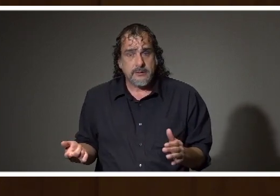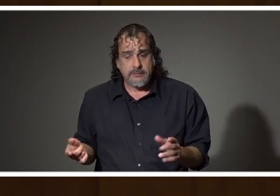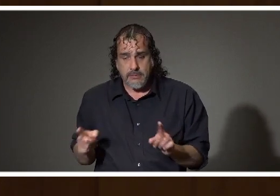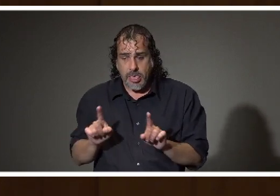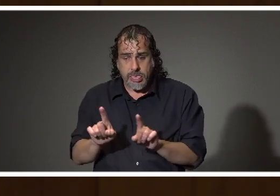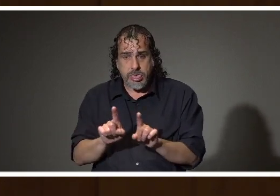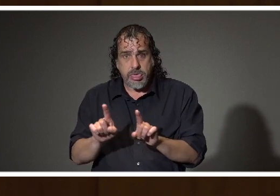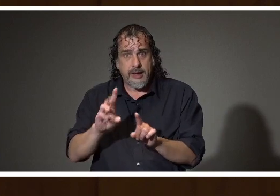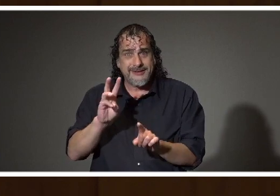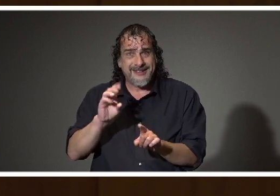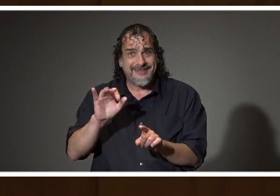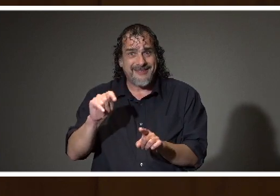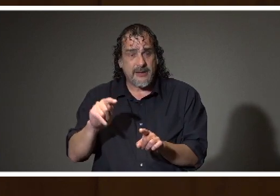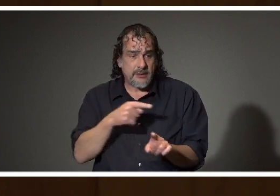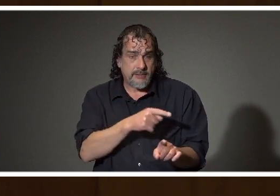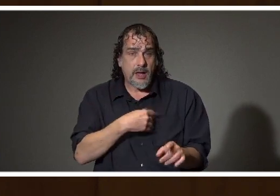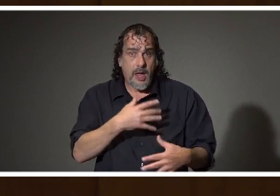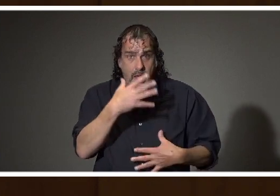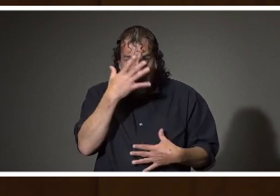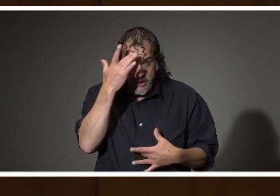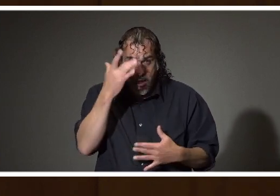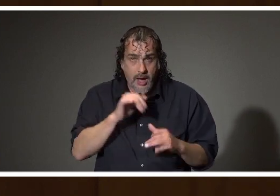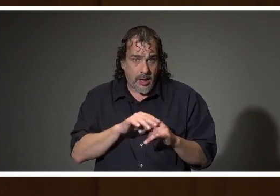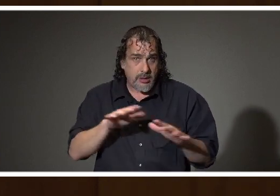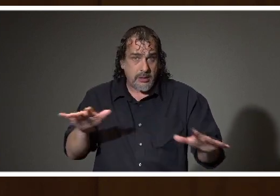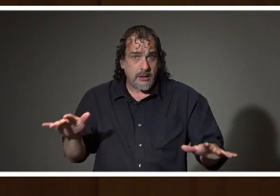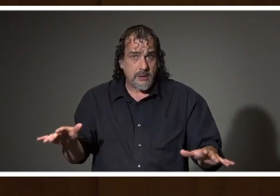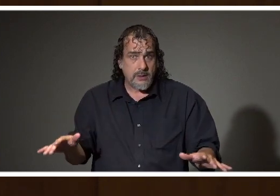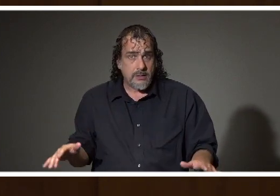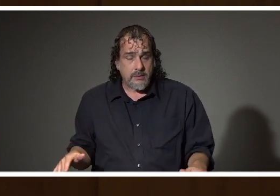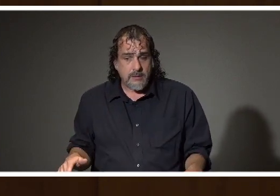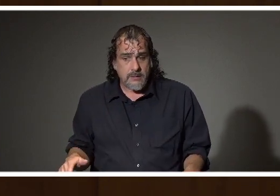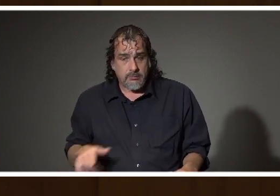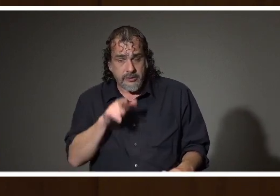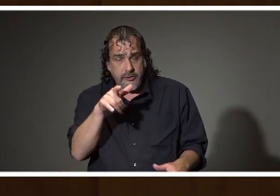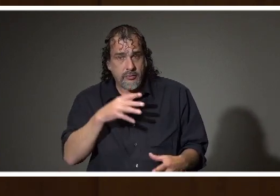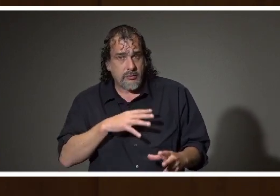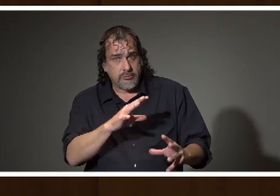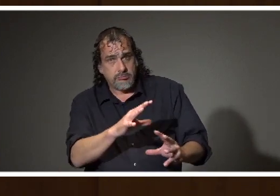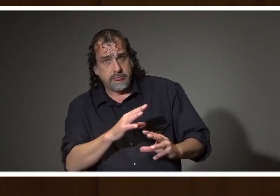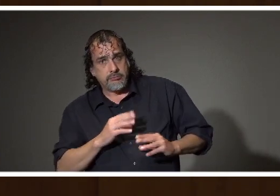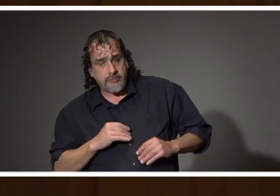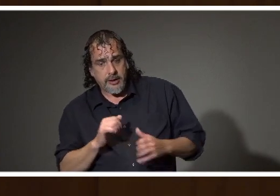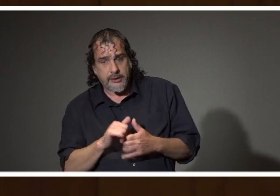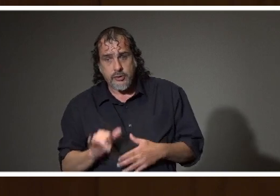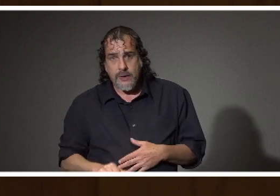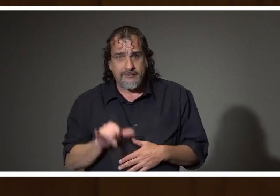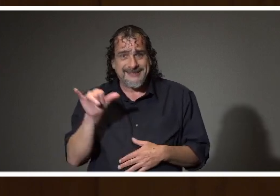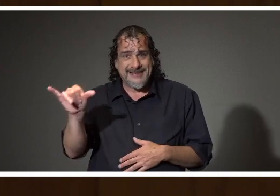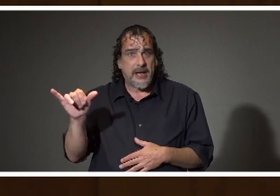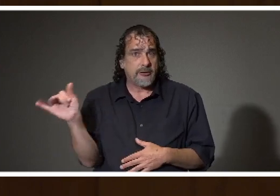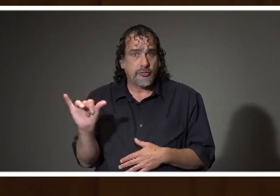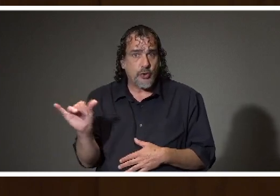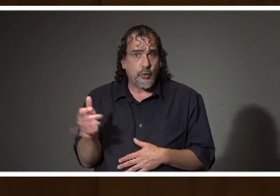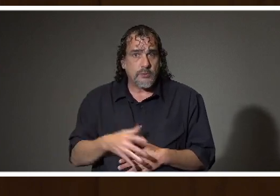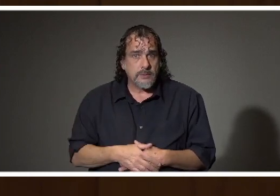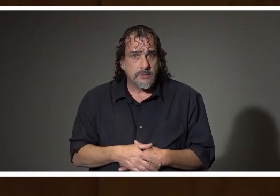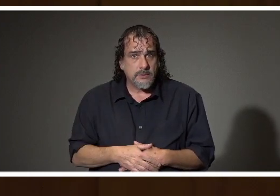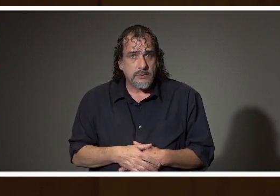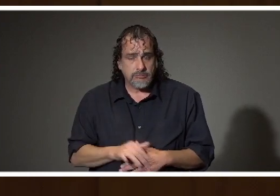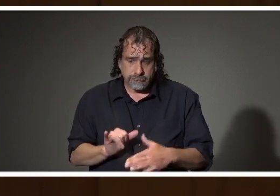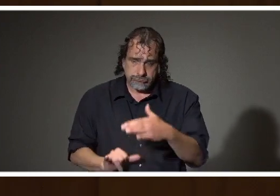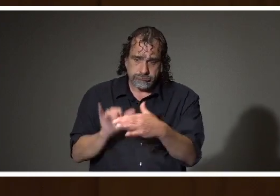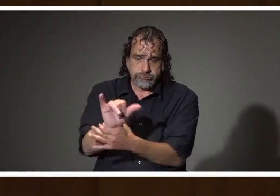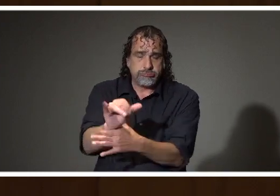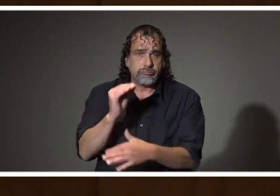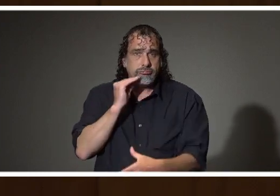feet of someone who's actively and contagious with COVID, then you would likely be placed under quarantine order. And so we investigate everybody